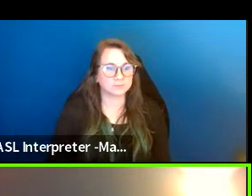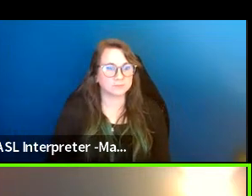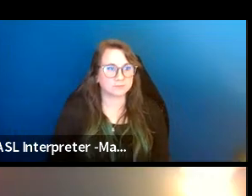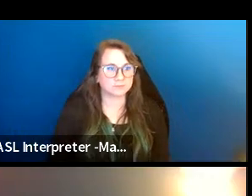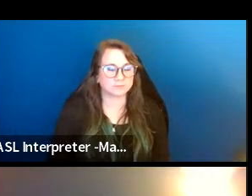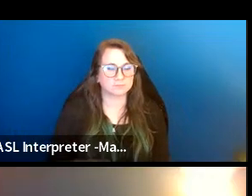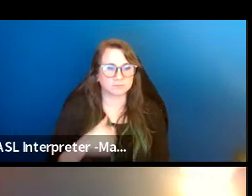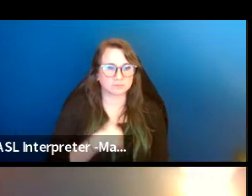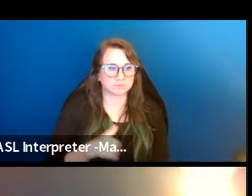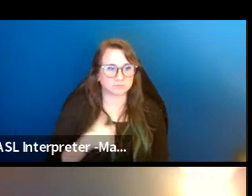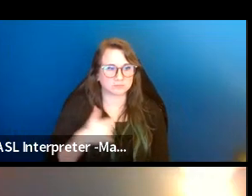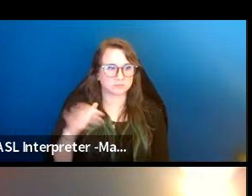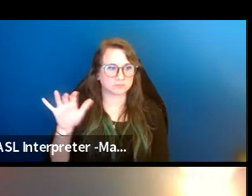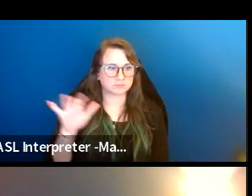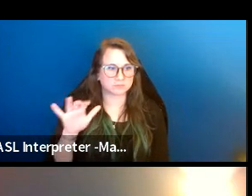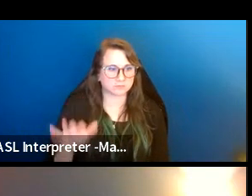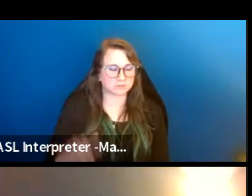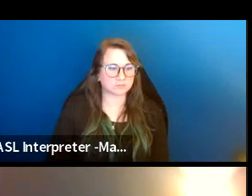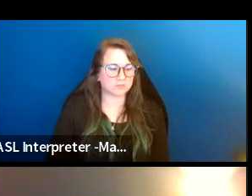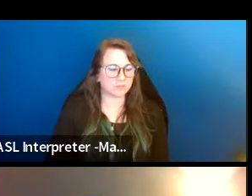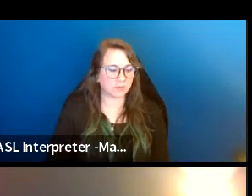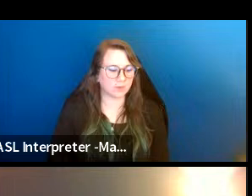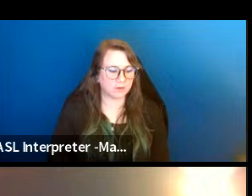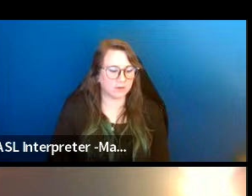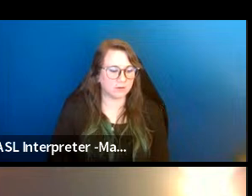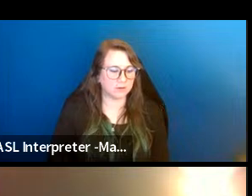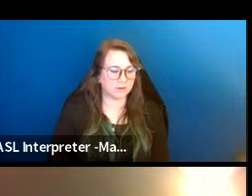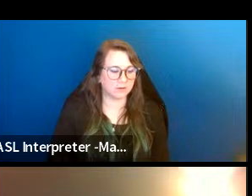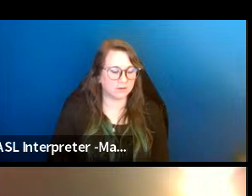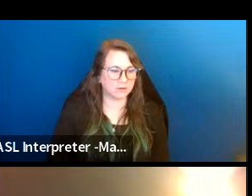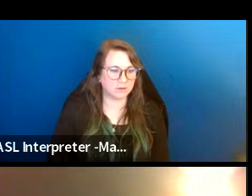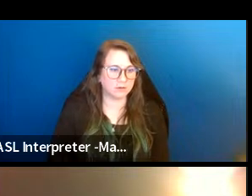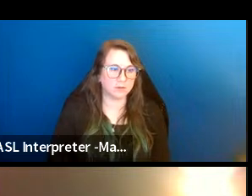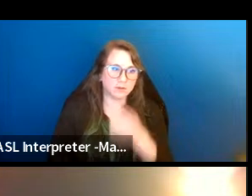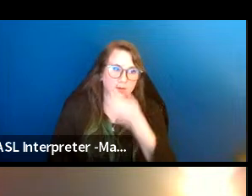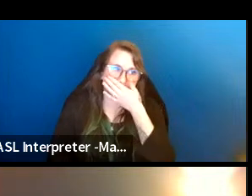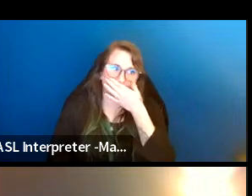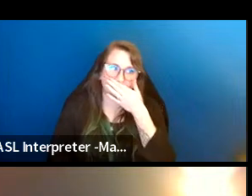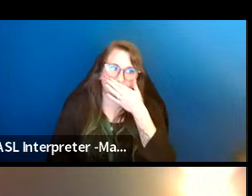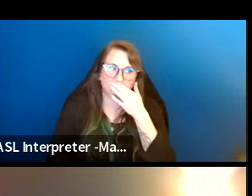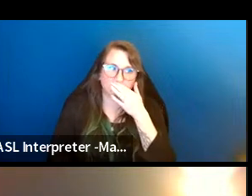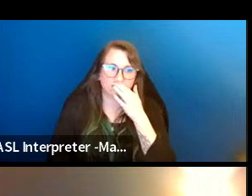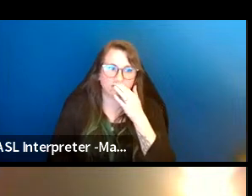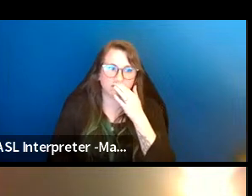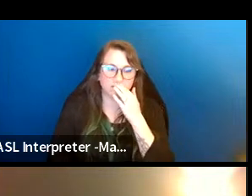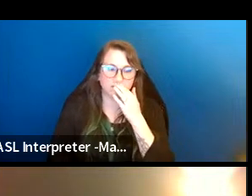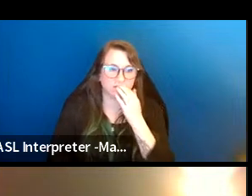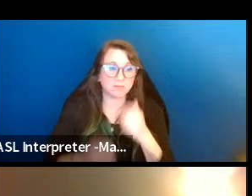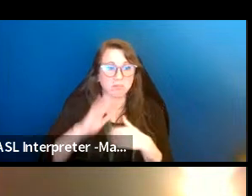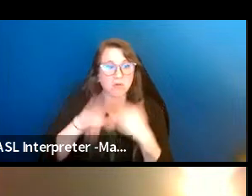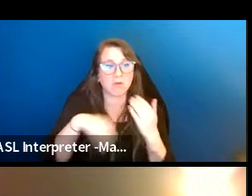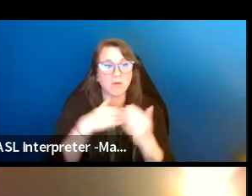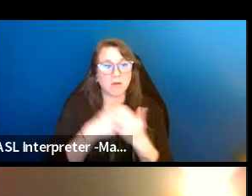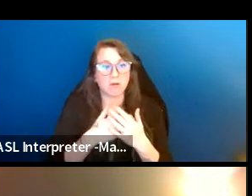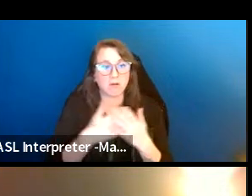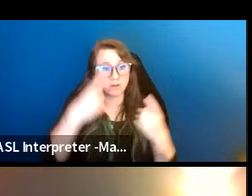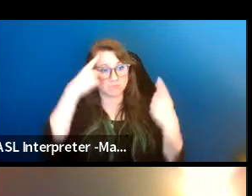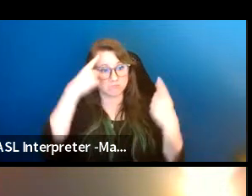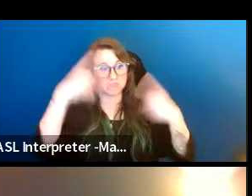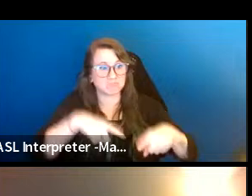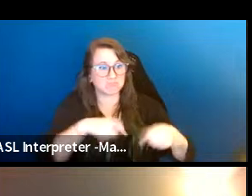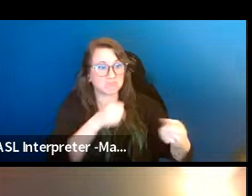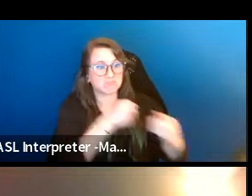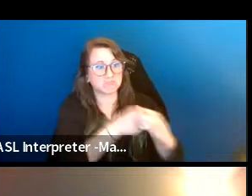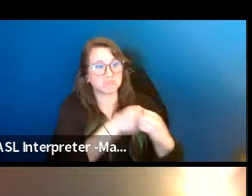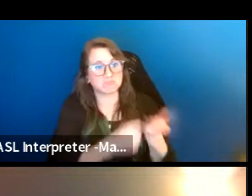Sorry, getting this situated. Second by Commissioner Rhodes. All in favor of the consent calendar items presented